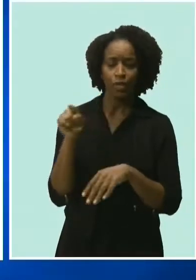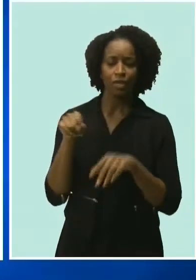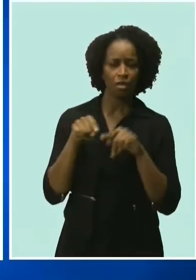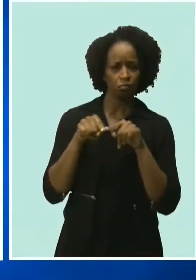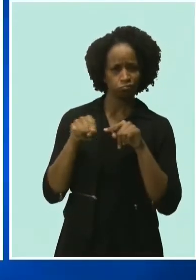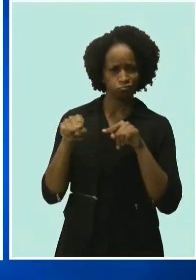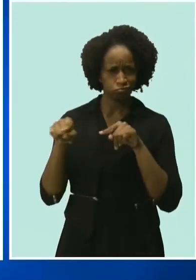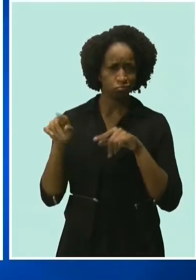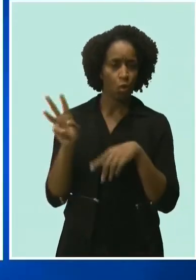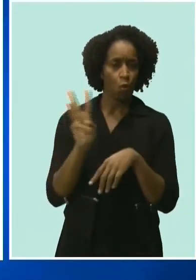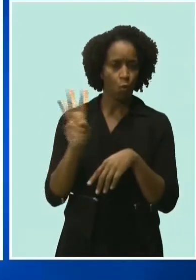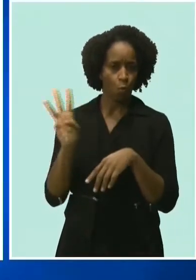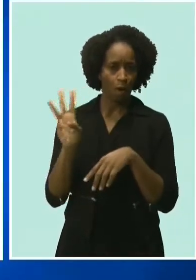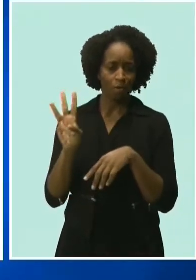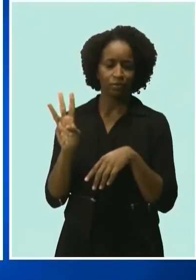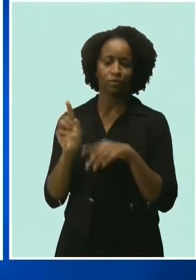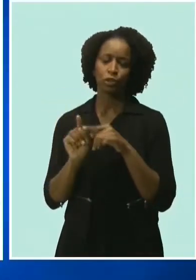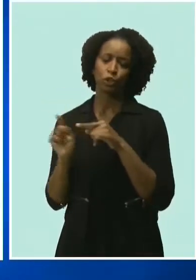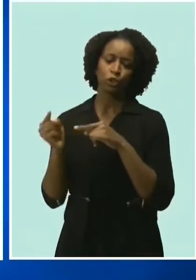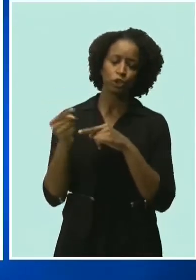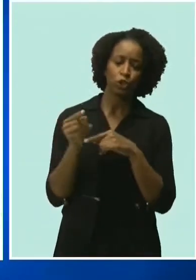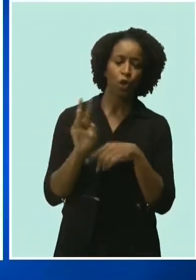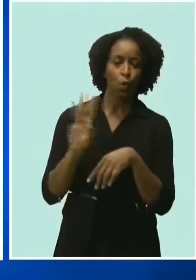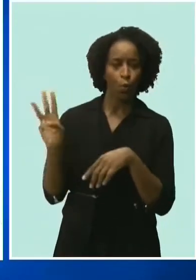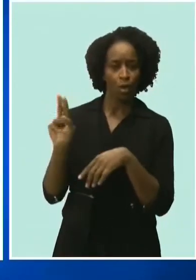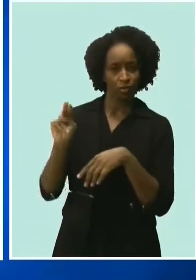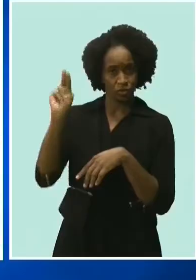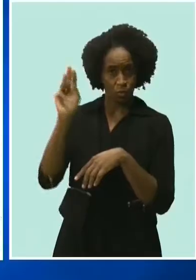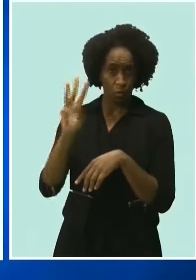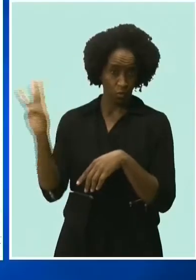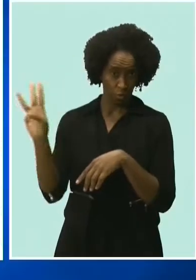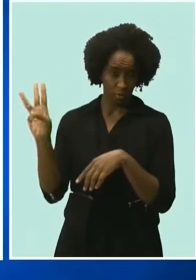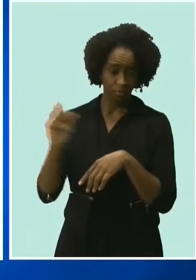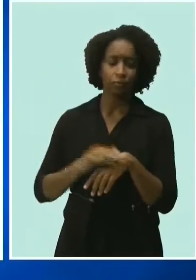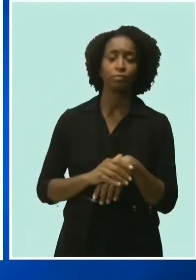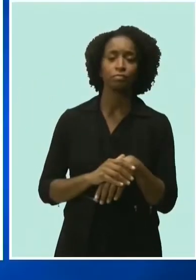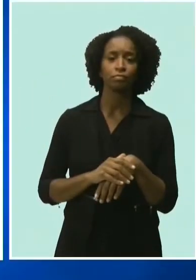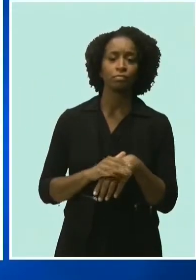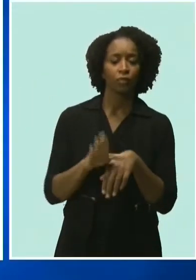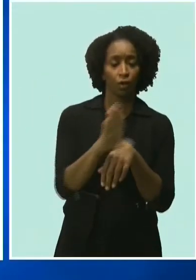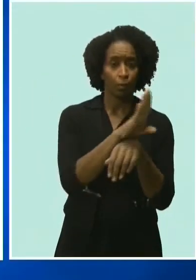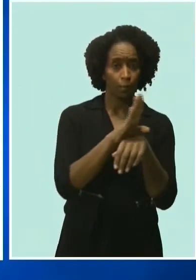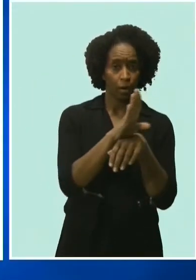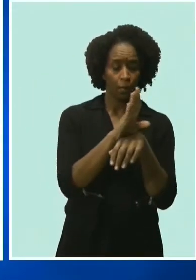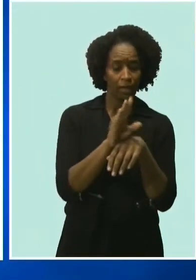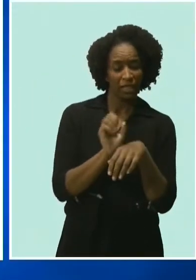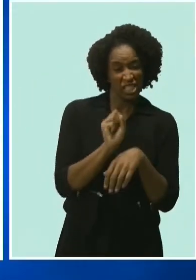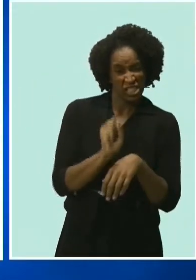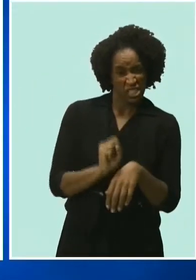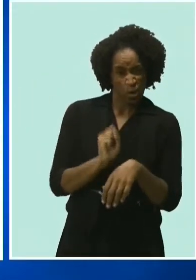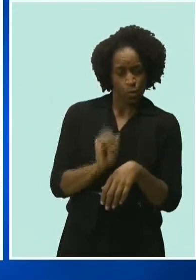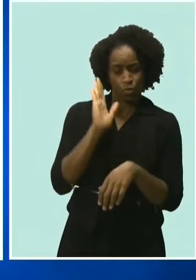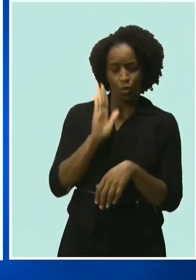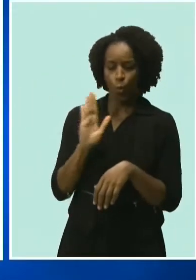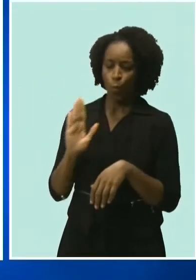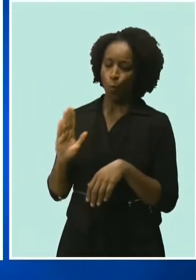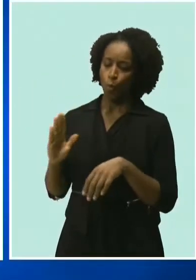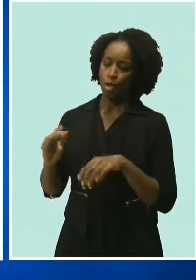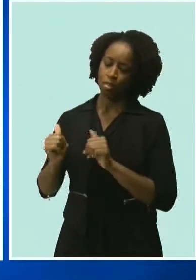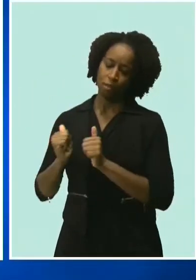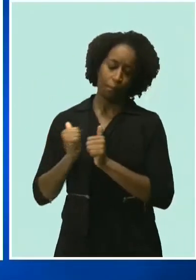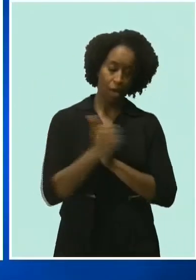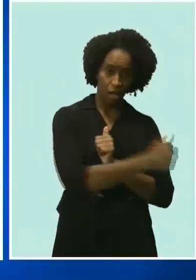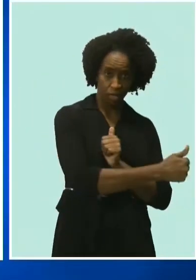the west-northwest. The system will pass just to the south of Barbados. That's during